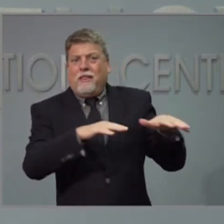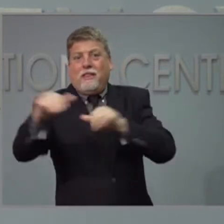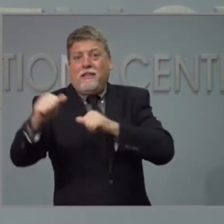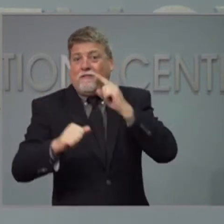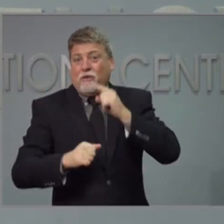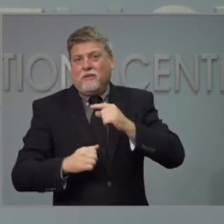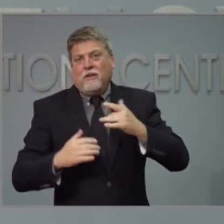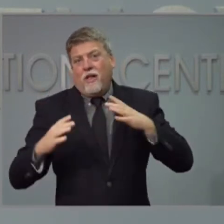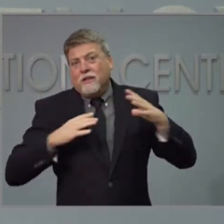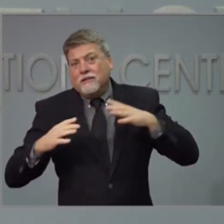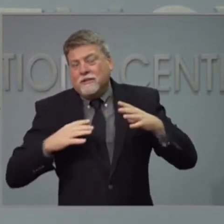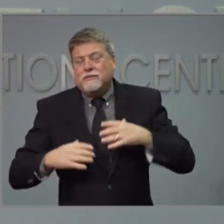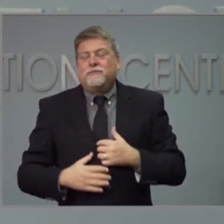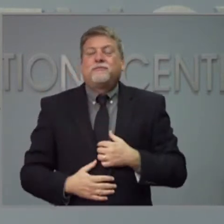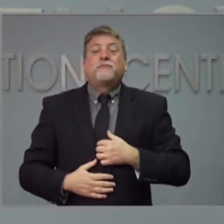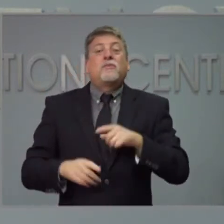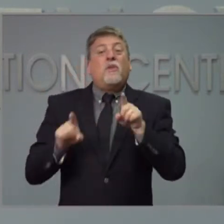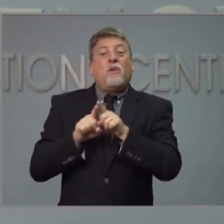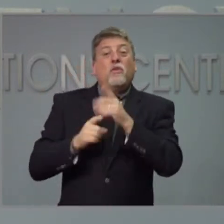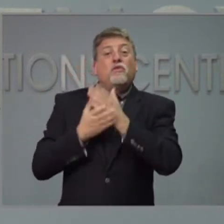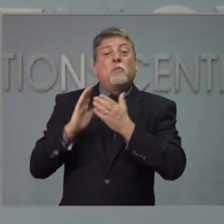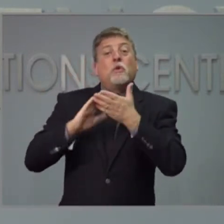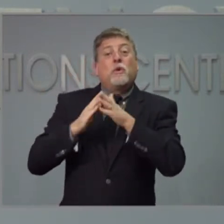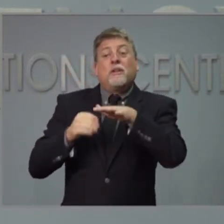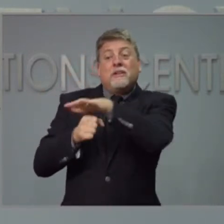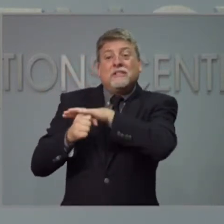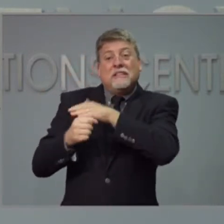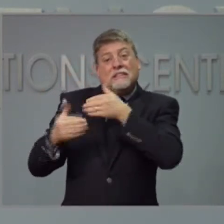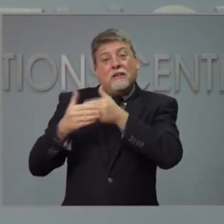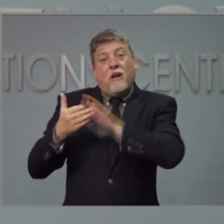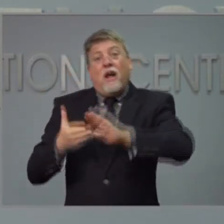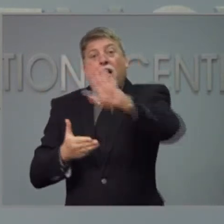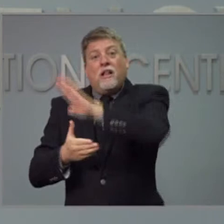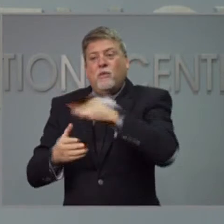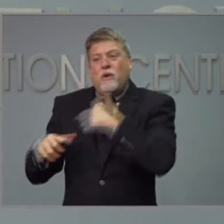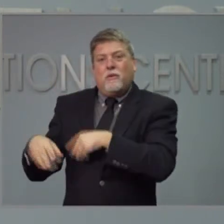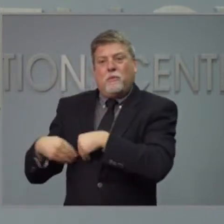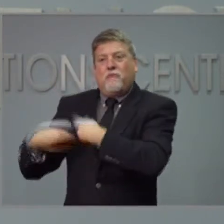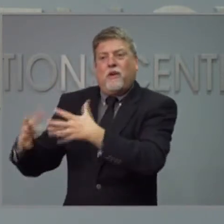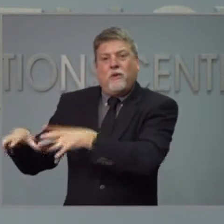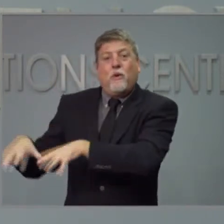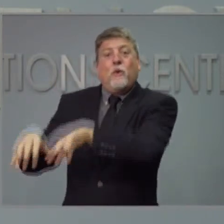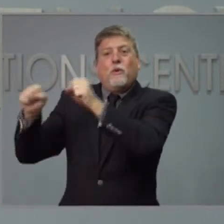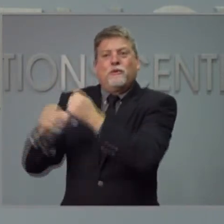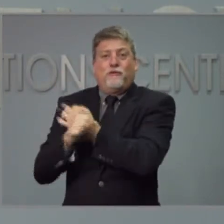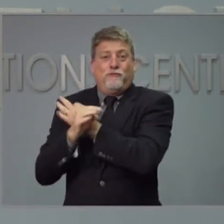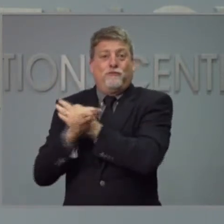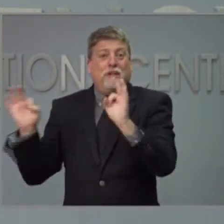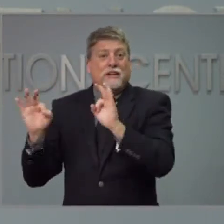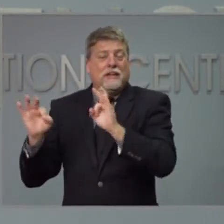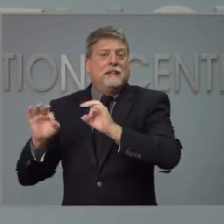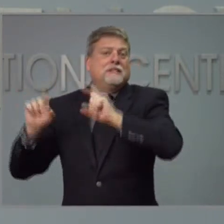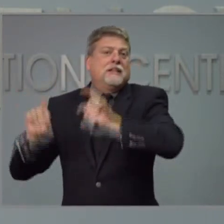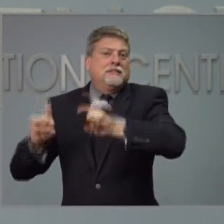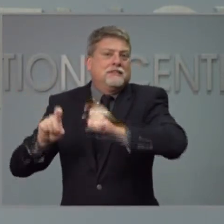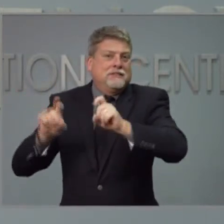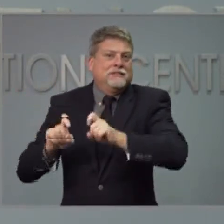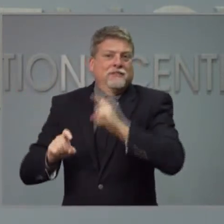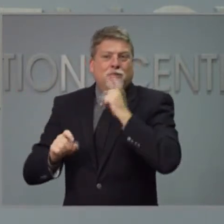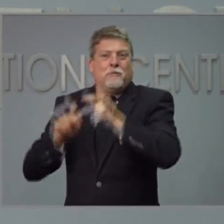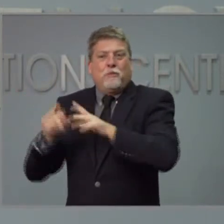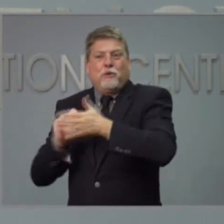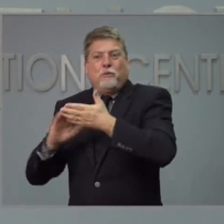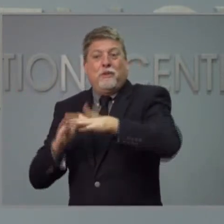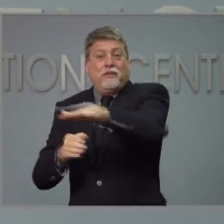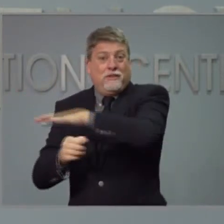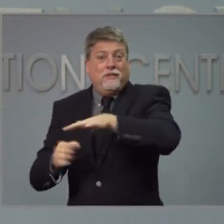counties to host free community testing events near campuses. I strongly encourage anyone who plans to